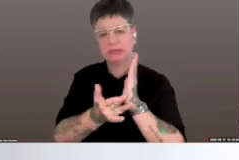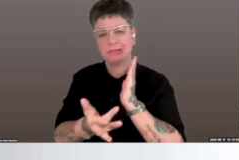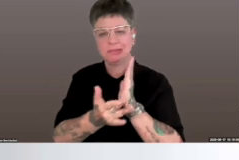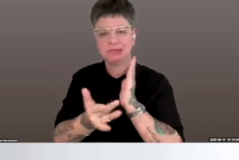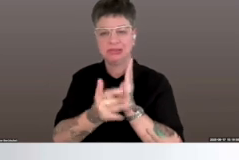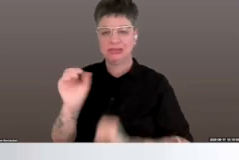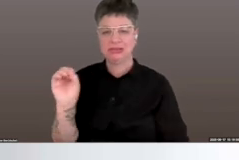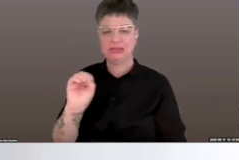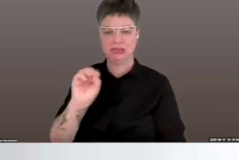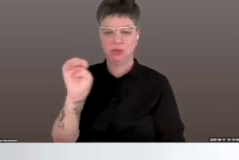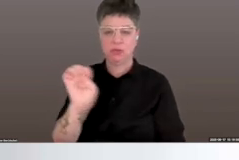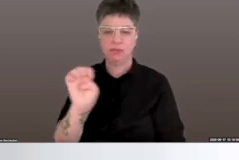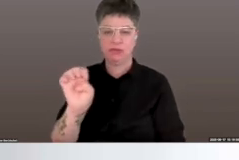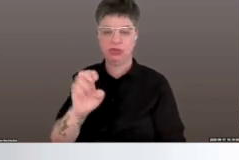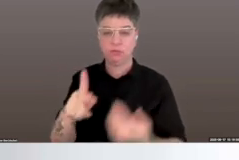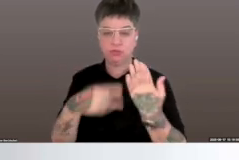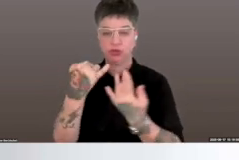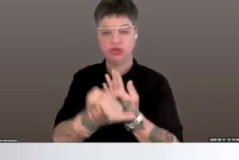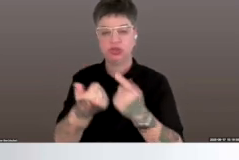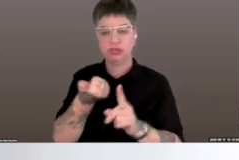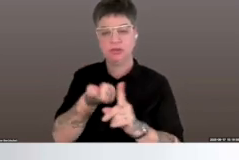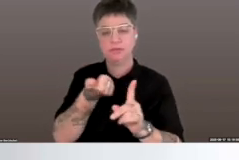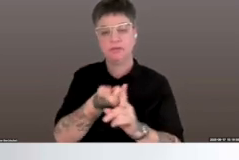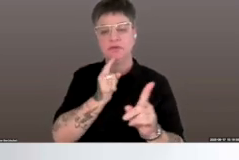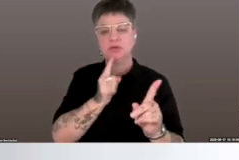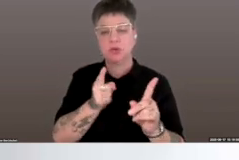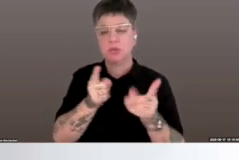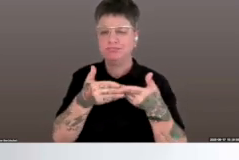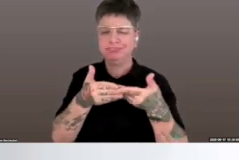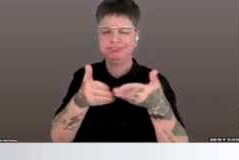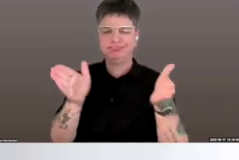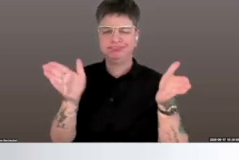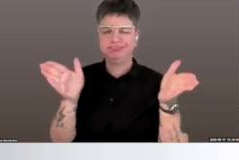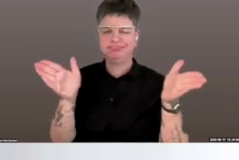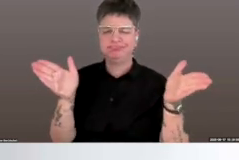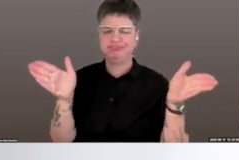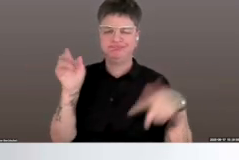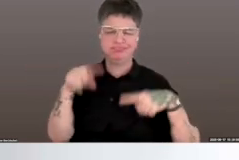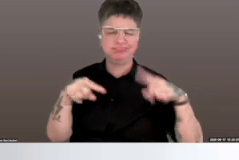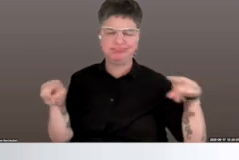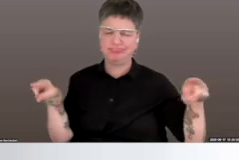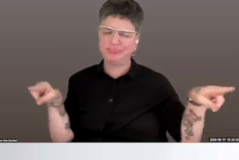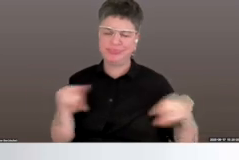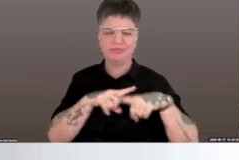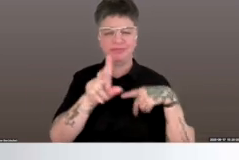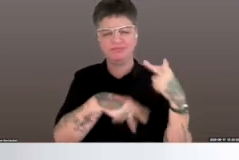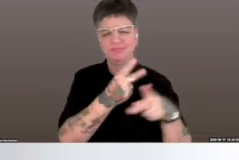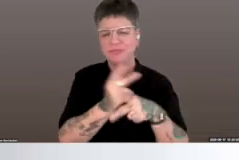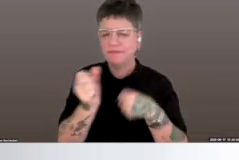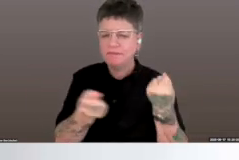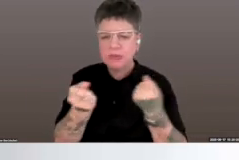zero emission. The projects are broad ranging in the types of vehicles and technologies that are